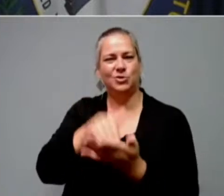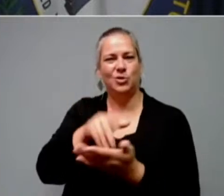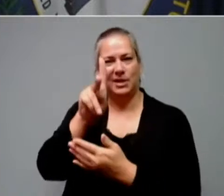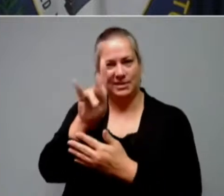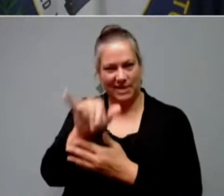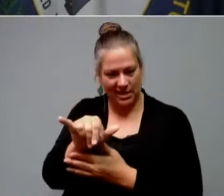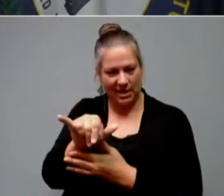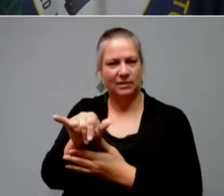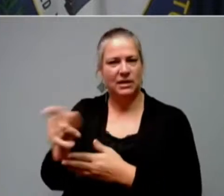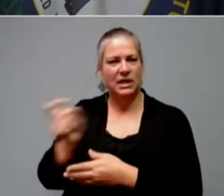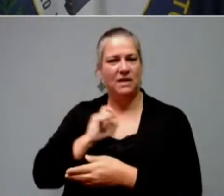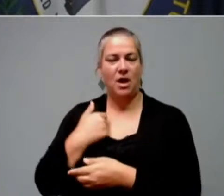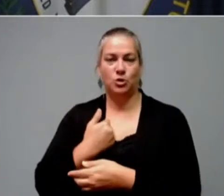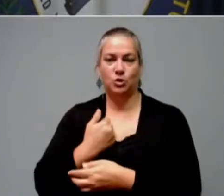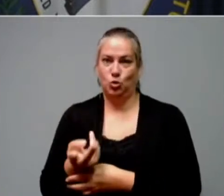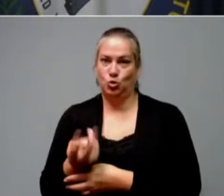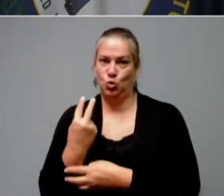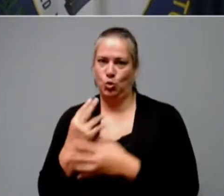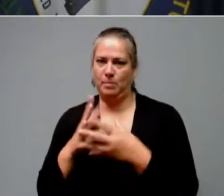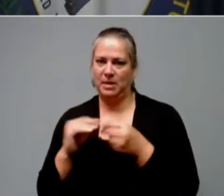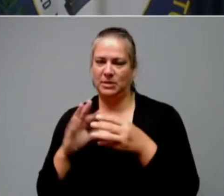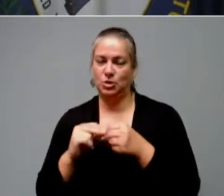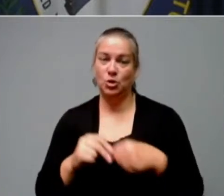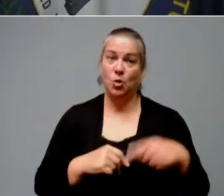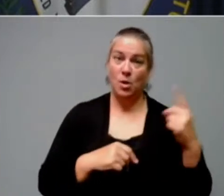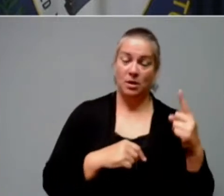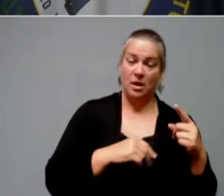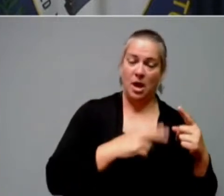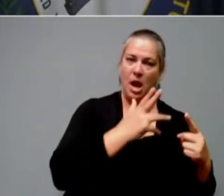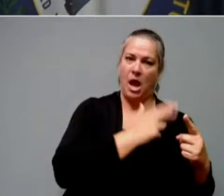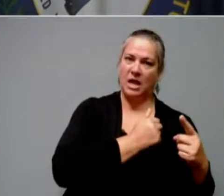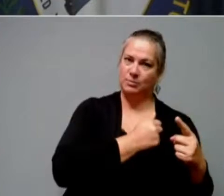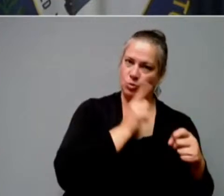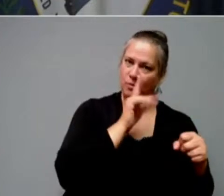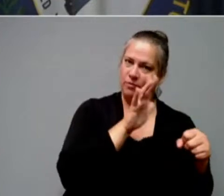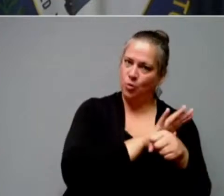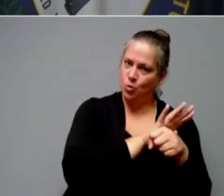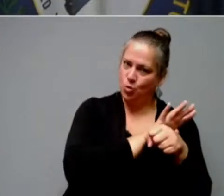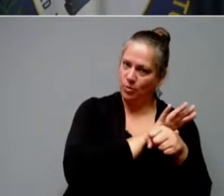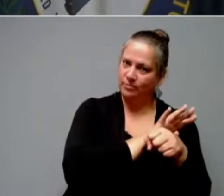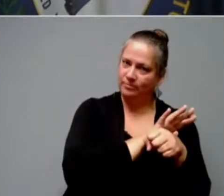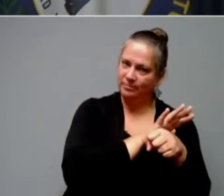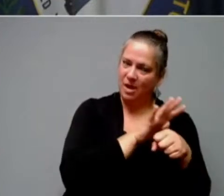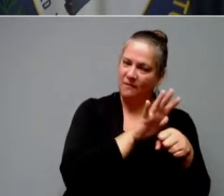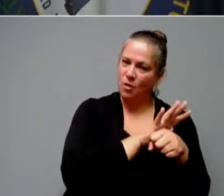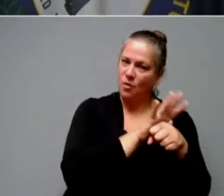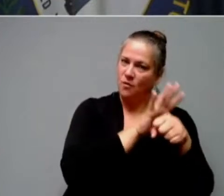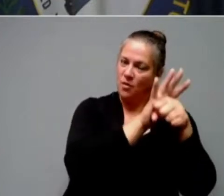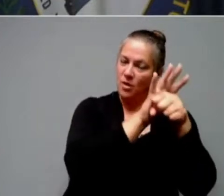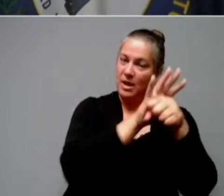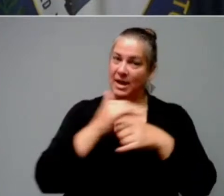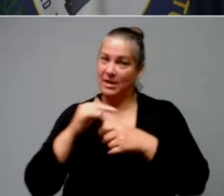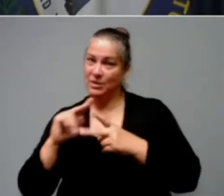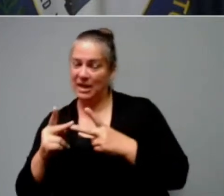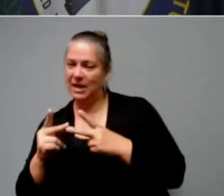two messages. Number one, hospitals are filling up. And number two, we need you to get